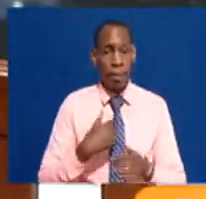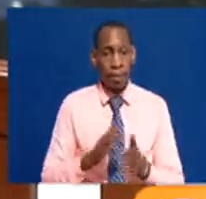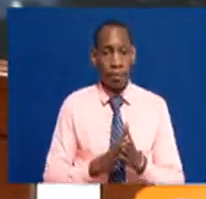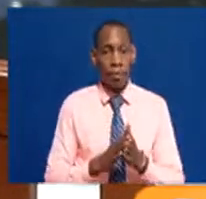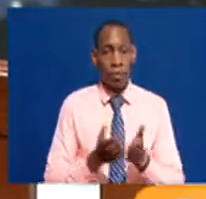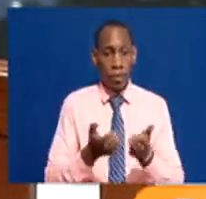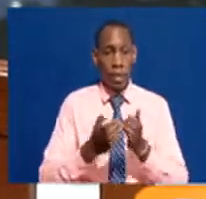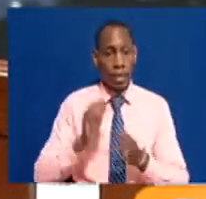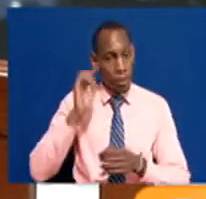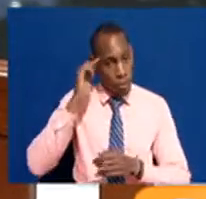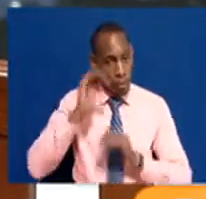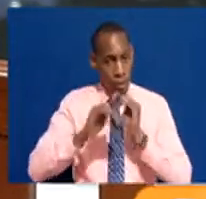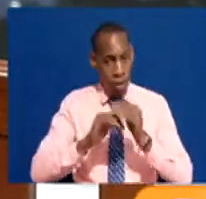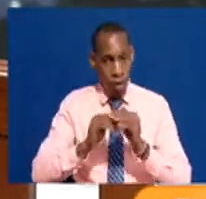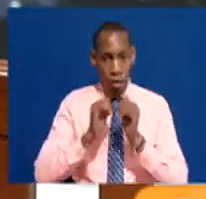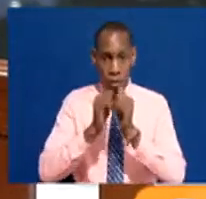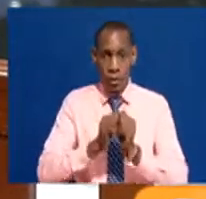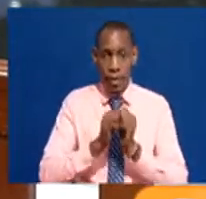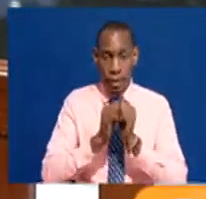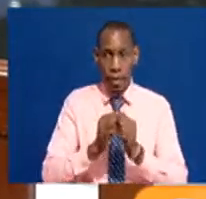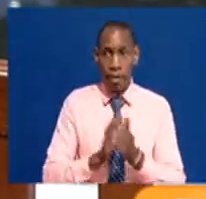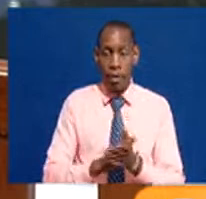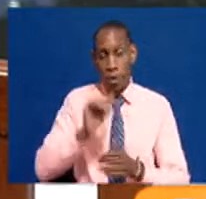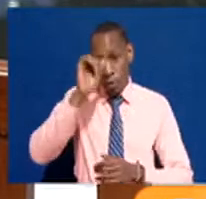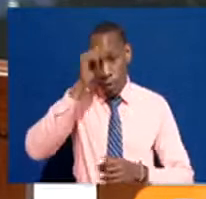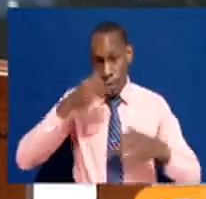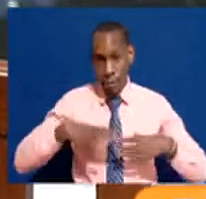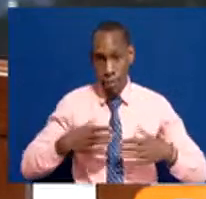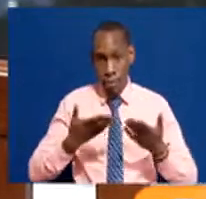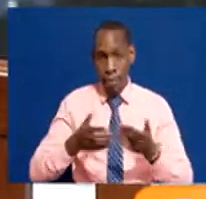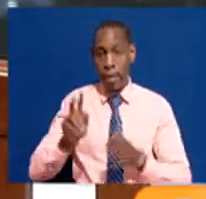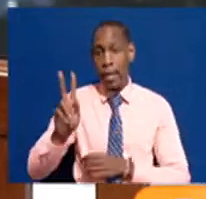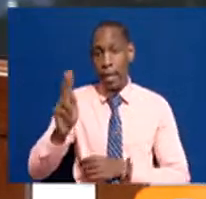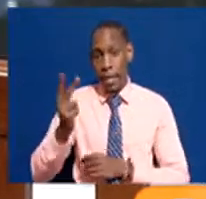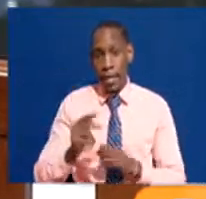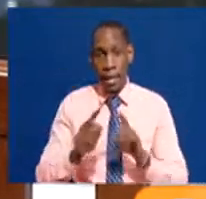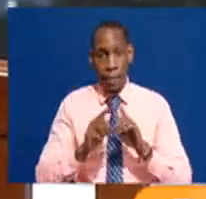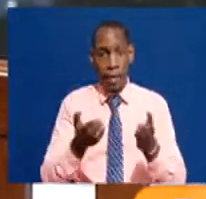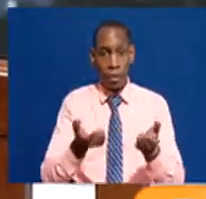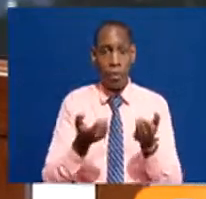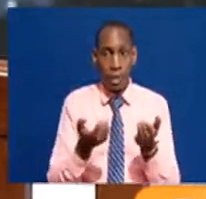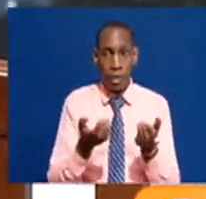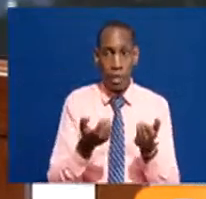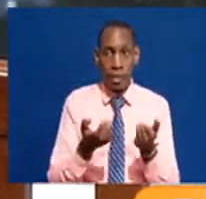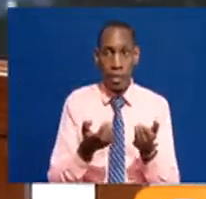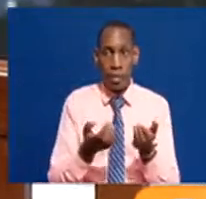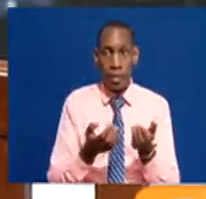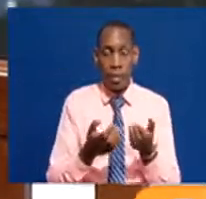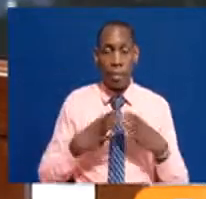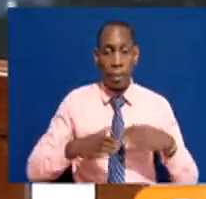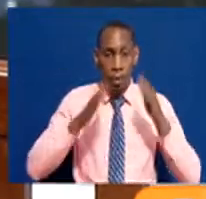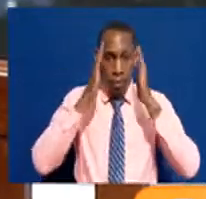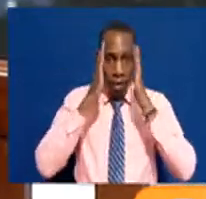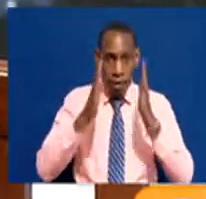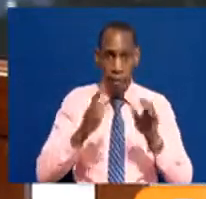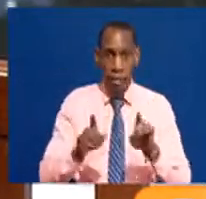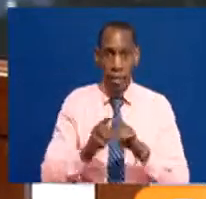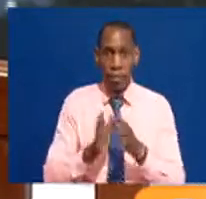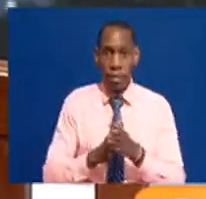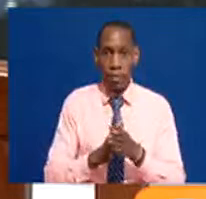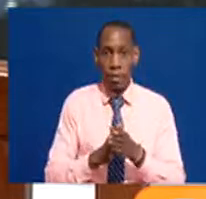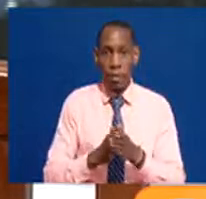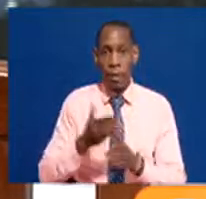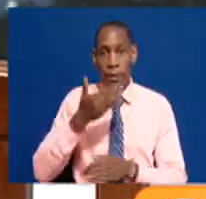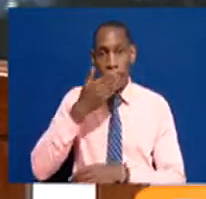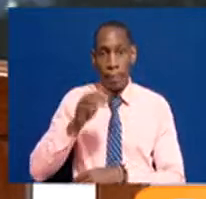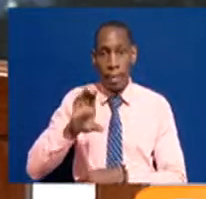together. All of us come to, because we have brainwave people here in this country. Yeah. But we need sober minds. And we have the best CEO of